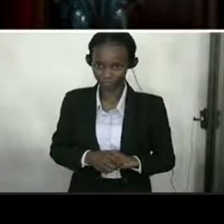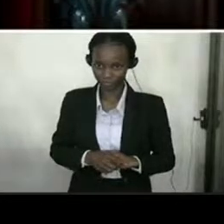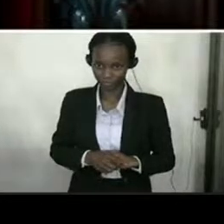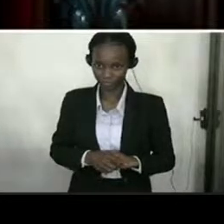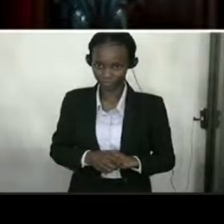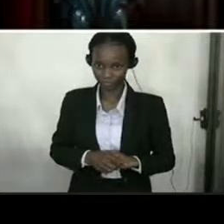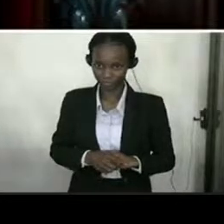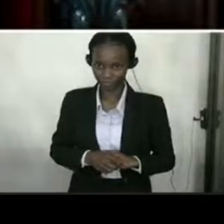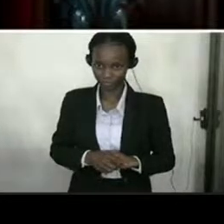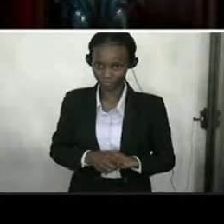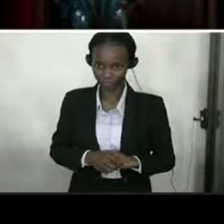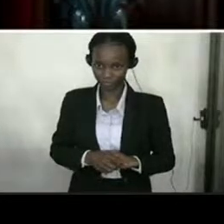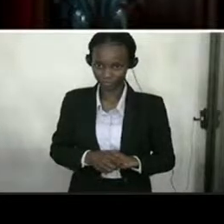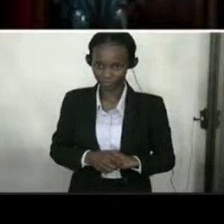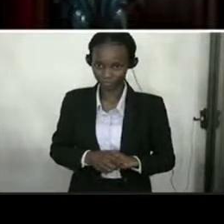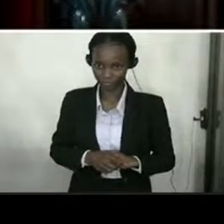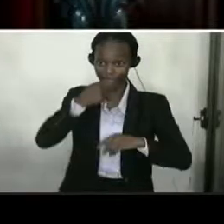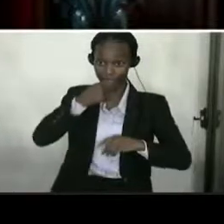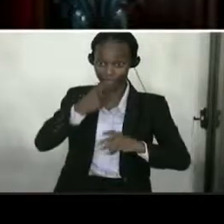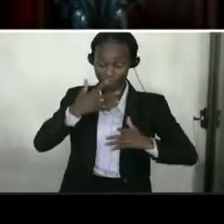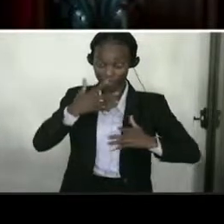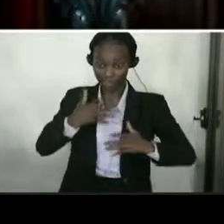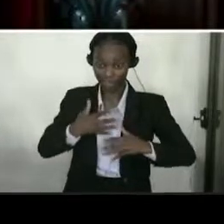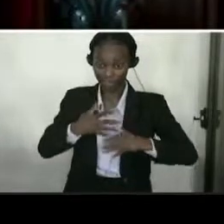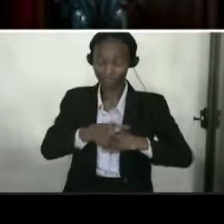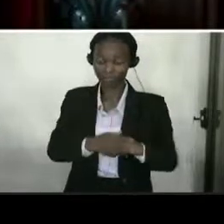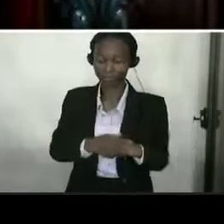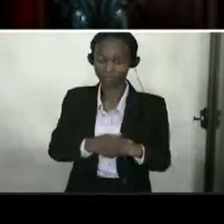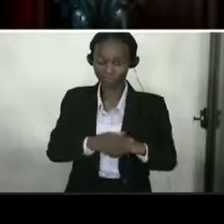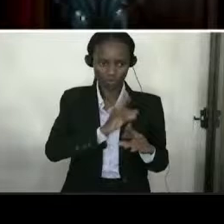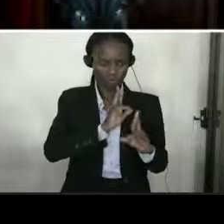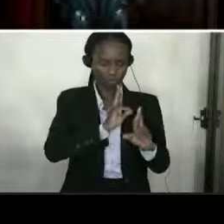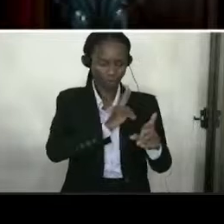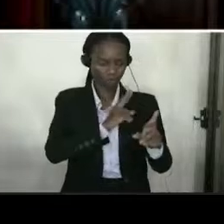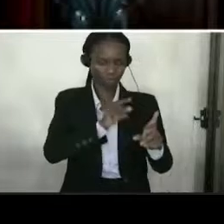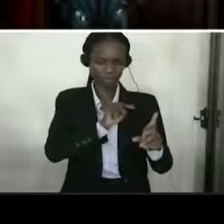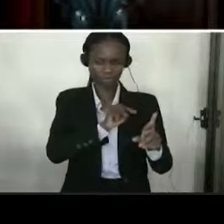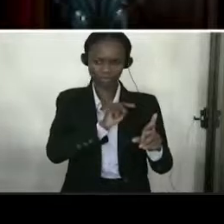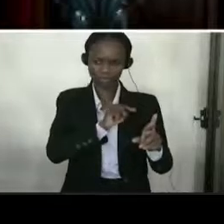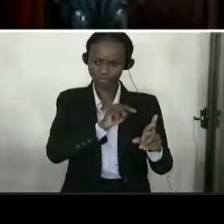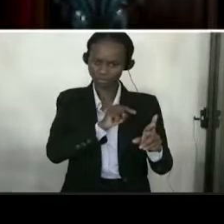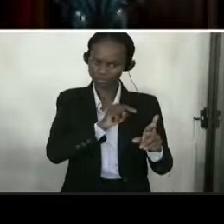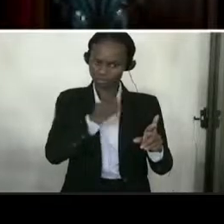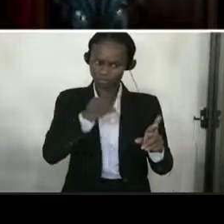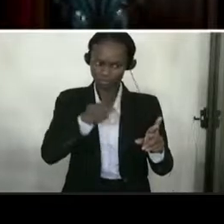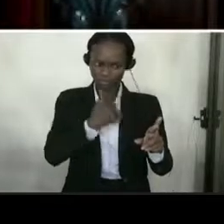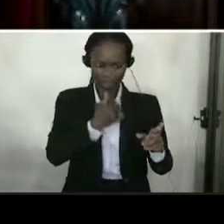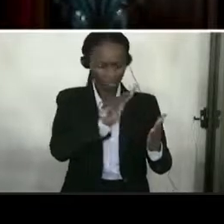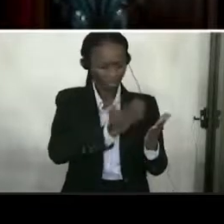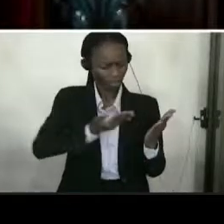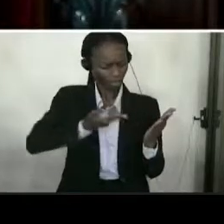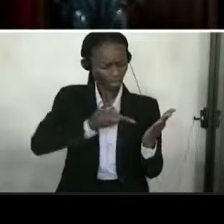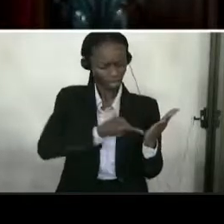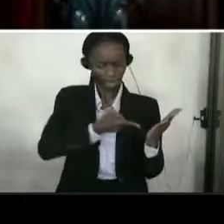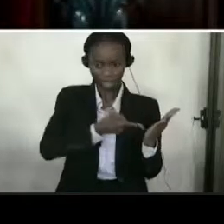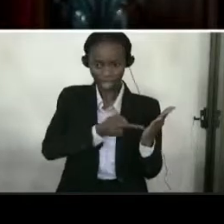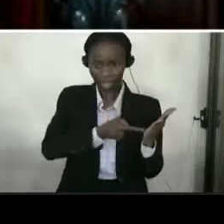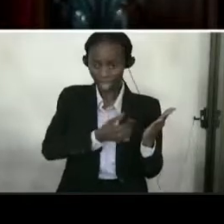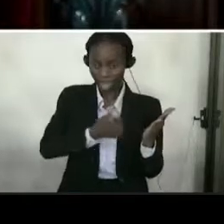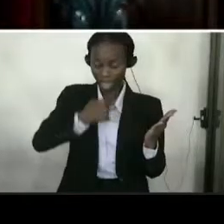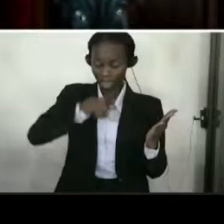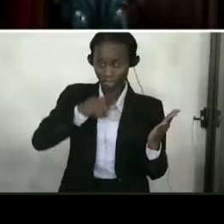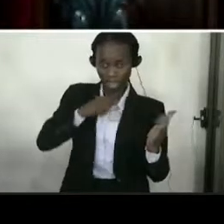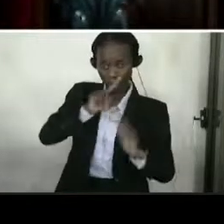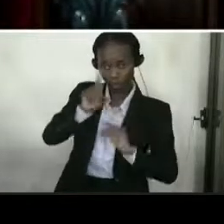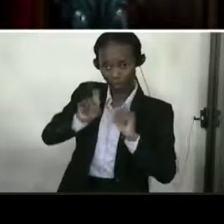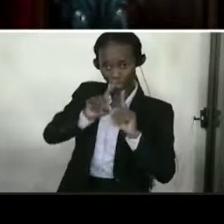Okay, I'm saying, Speaker, if anything, the report should make us question the powers and the role of the Standing Committee on Public Accounts